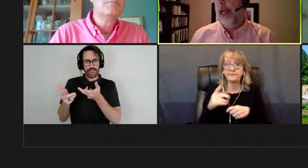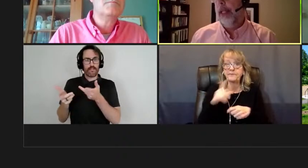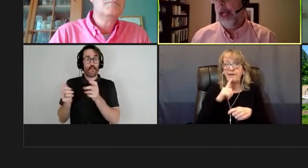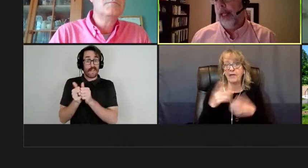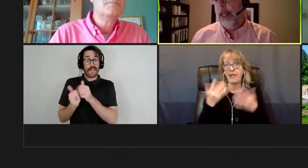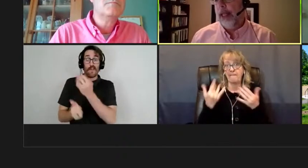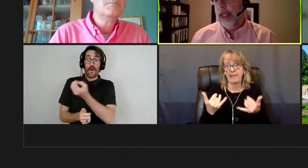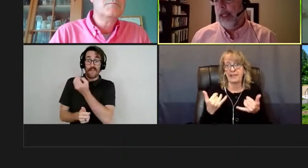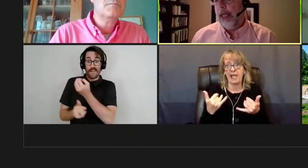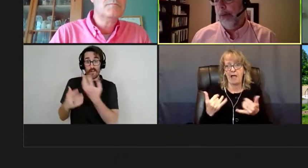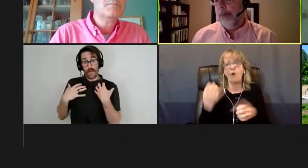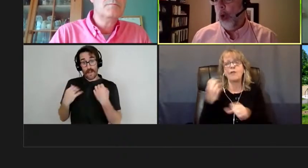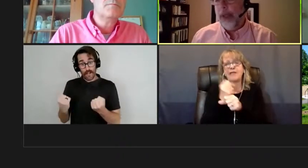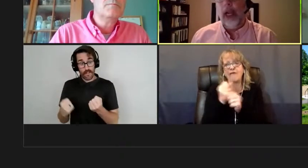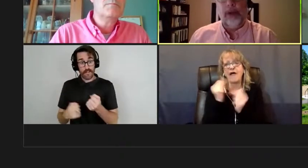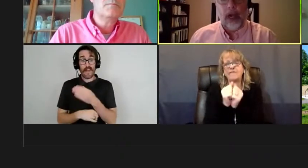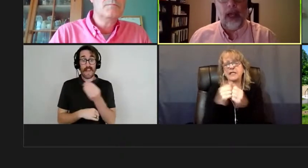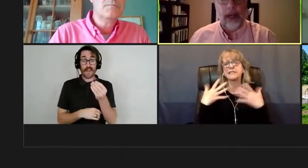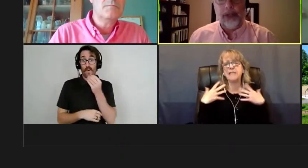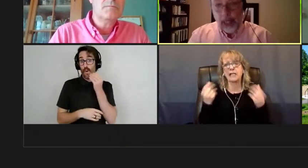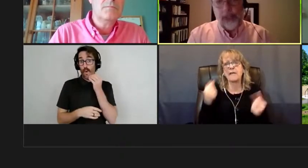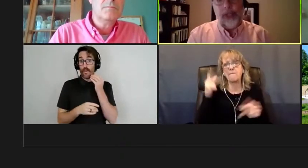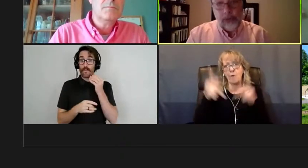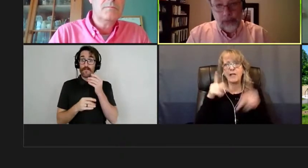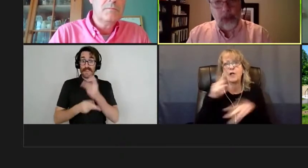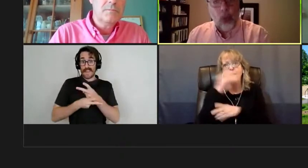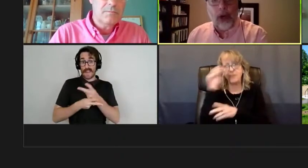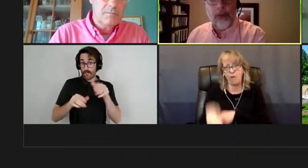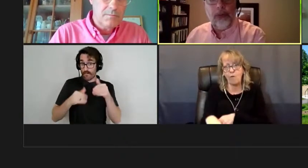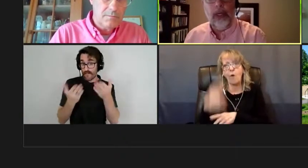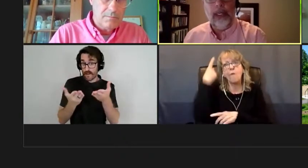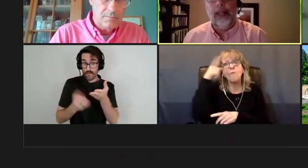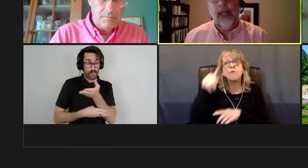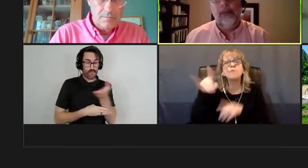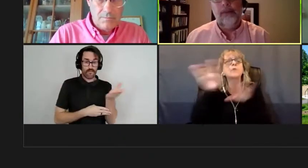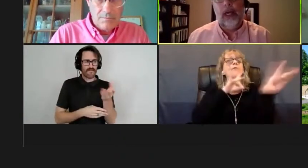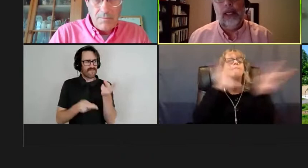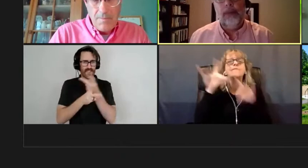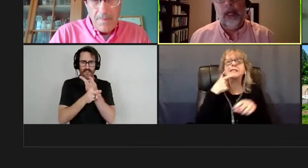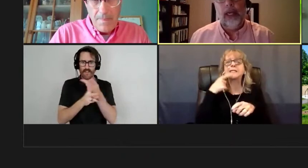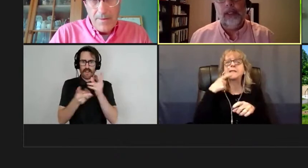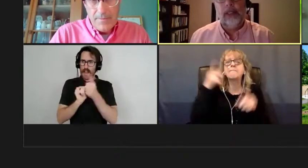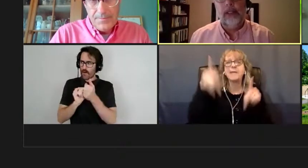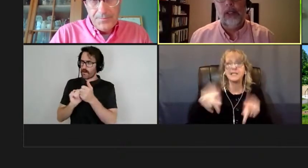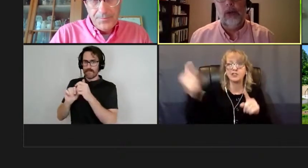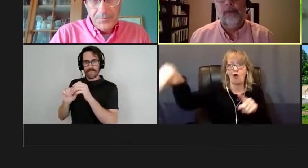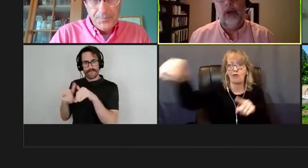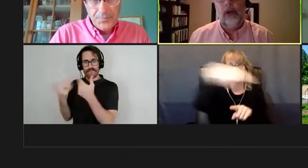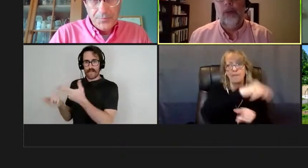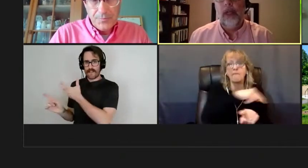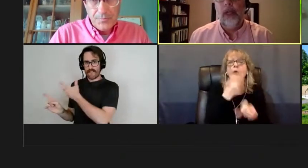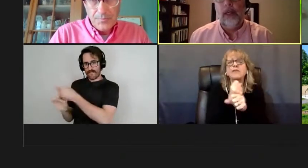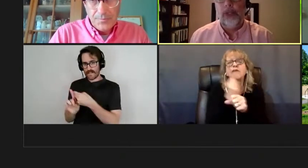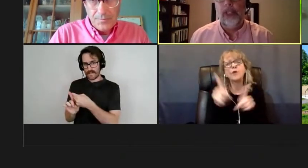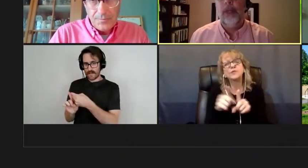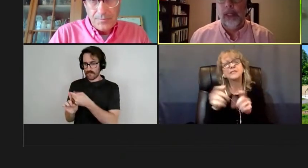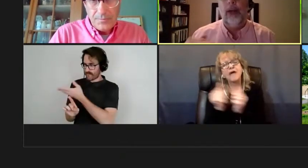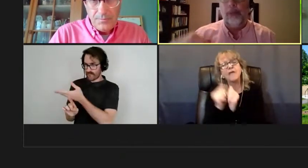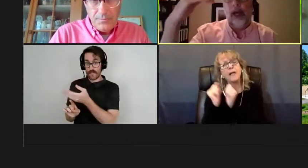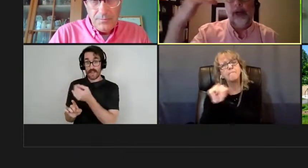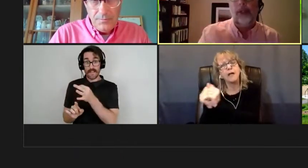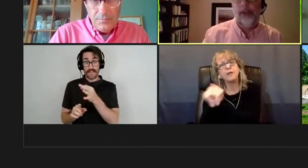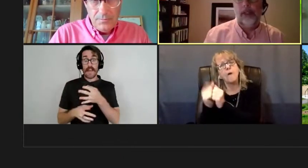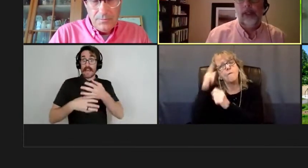Health and the home care providers to work through and get them immunized. And so if they're a home care recipient,